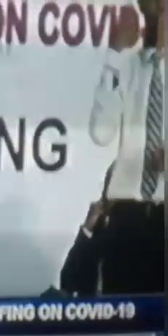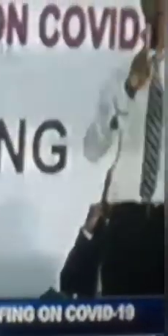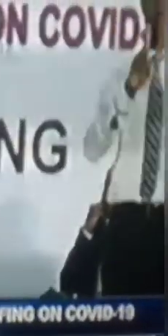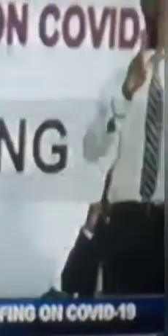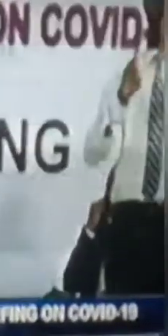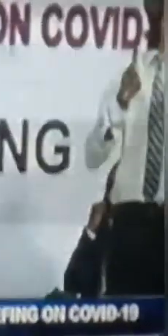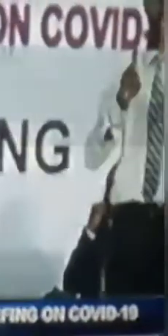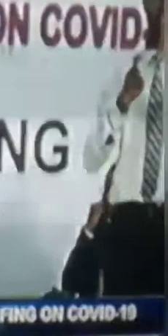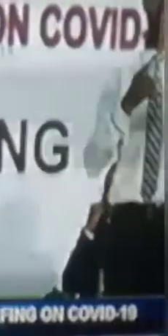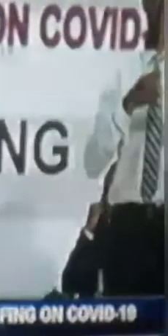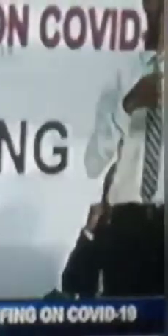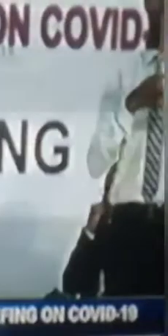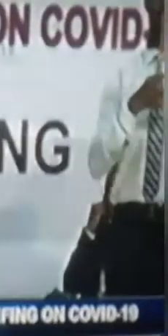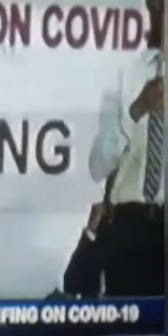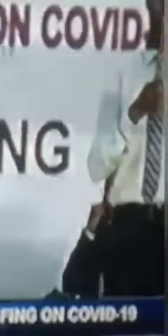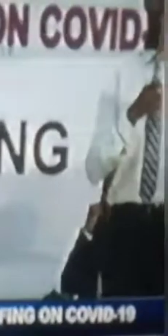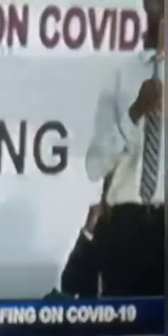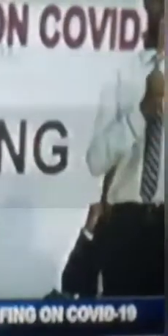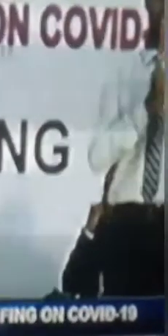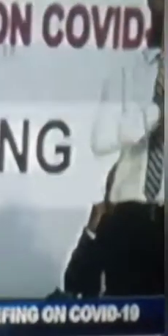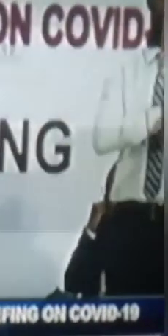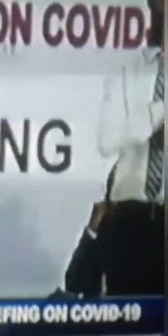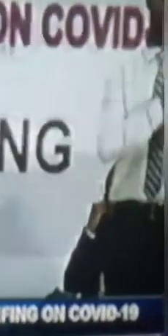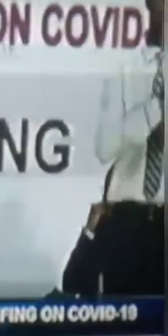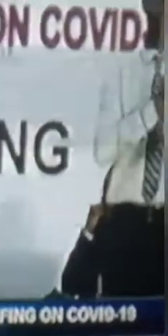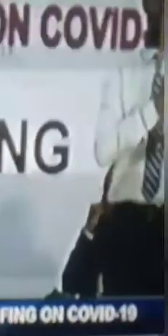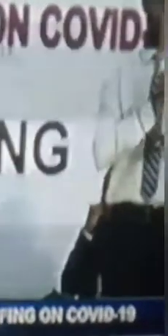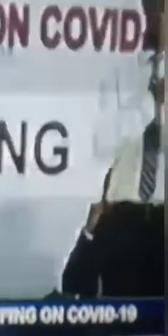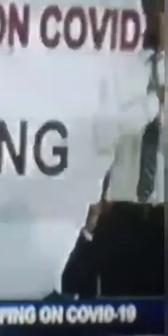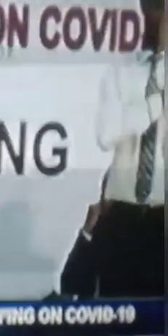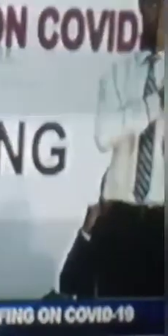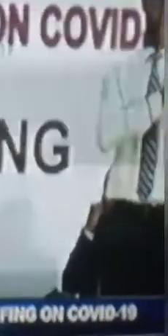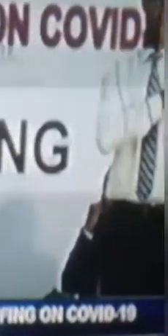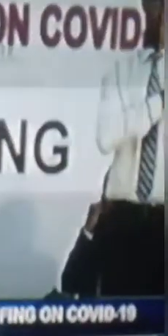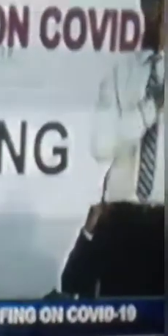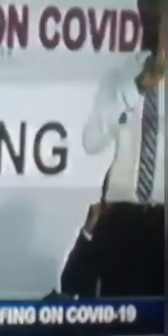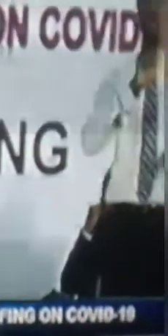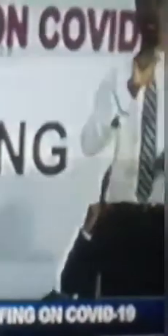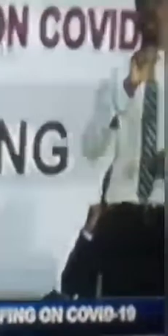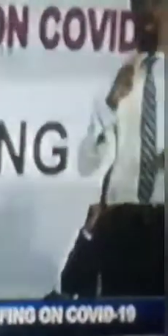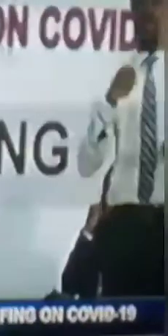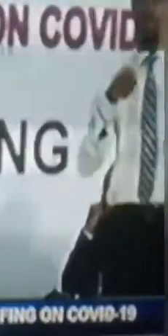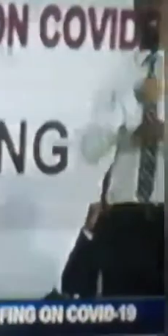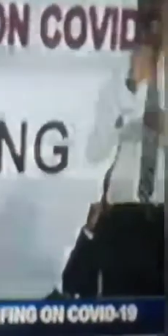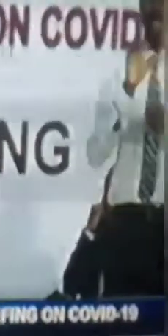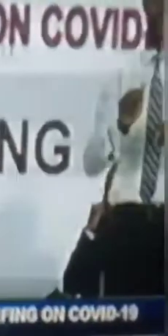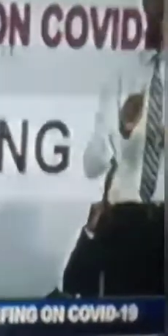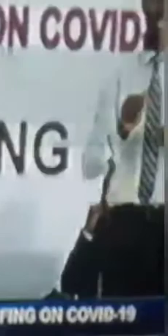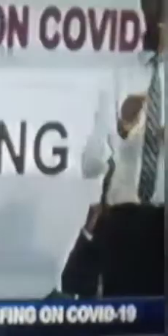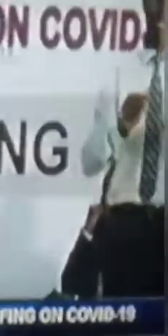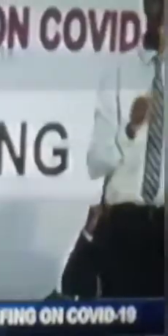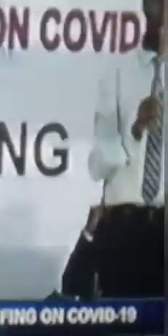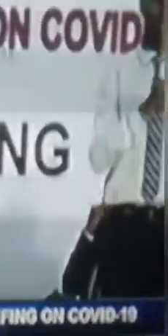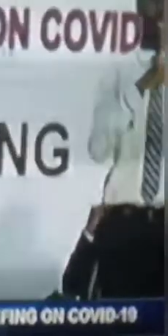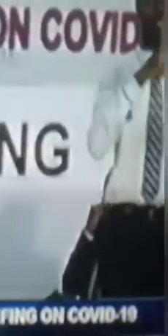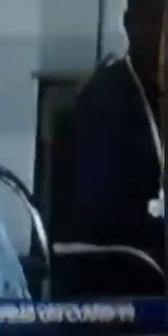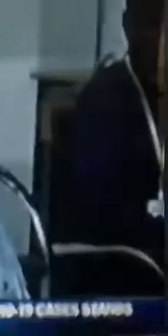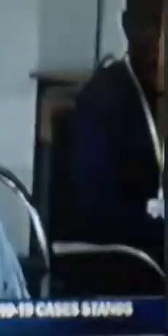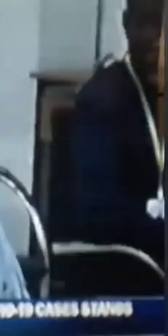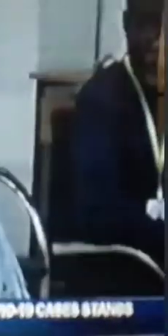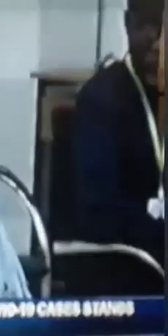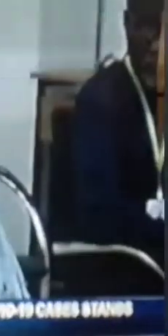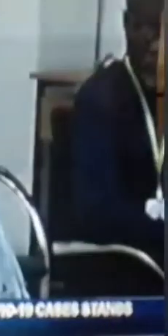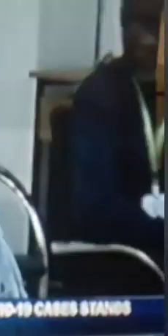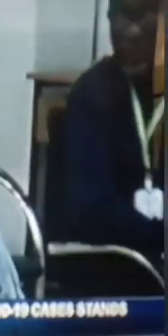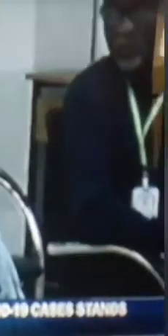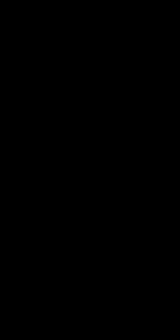Reference Laboratory, which is here in Abuja, and at the Biosafety Laboratory in Lagos.